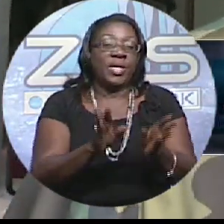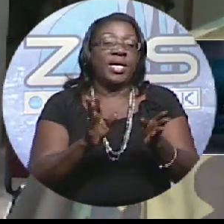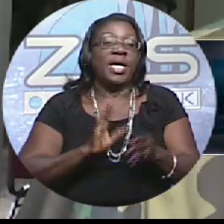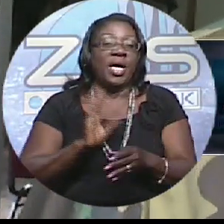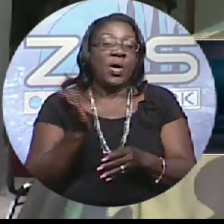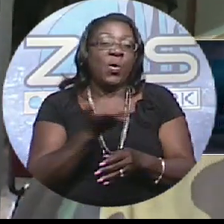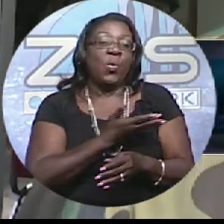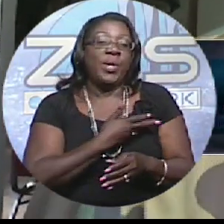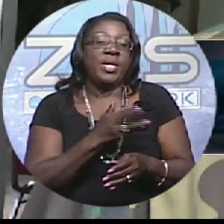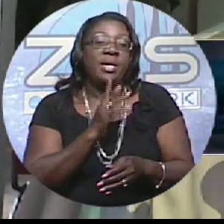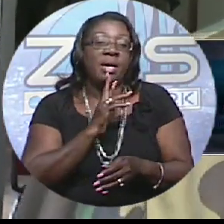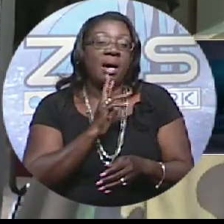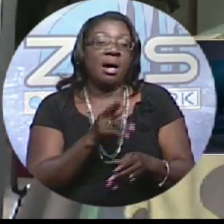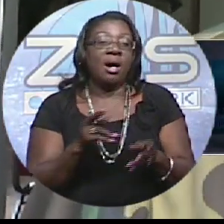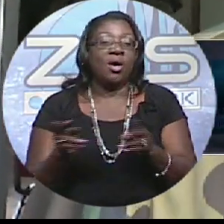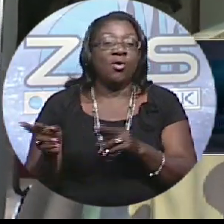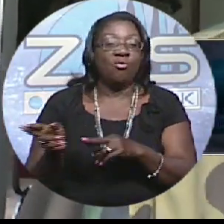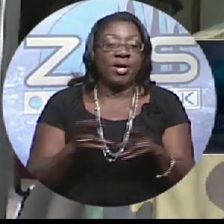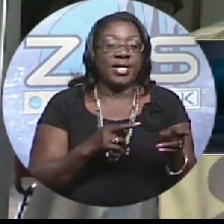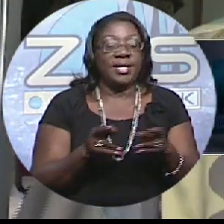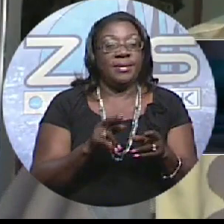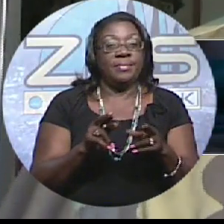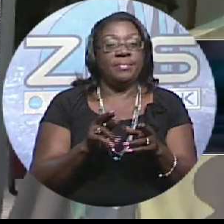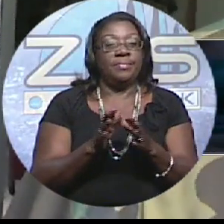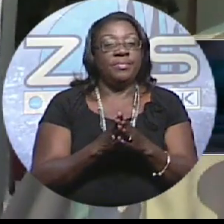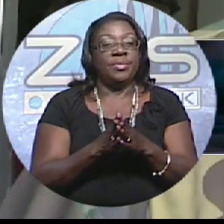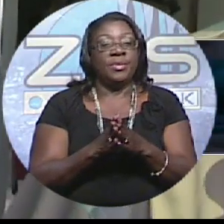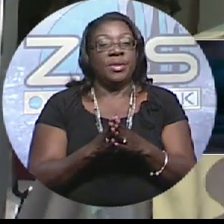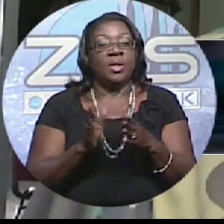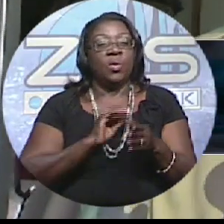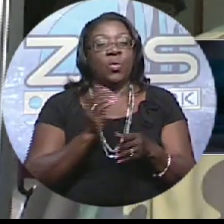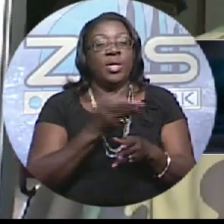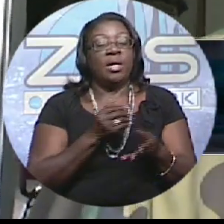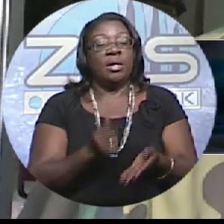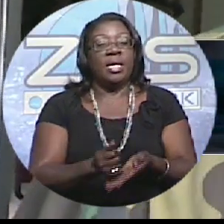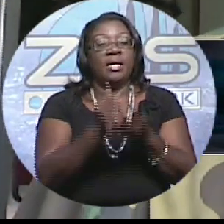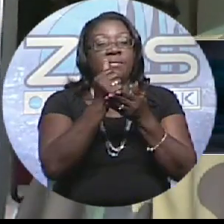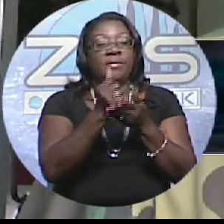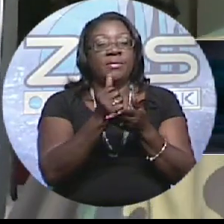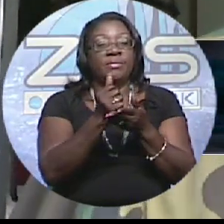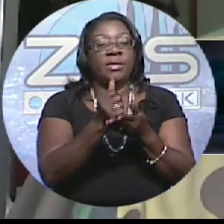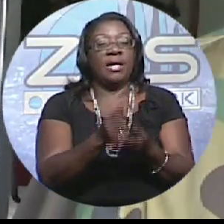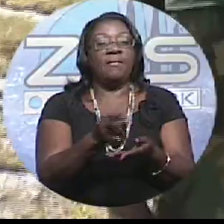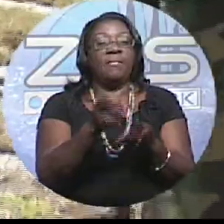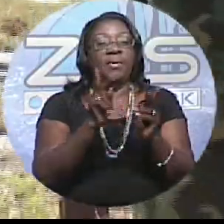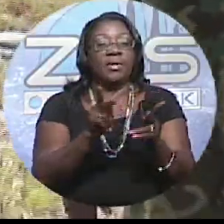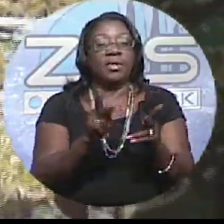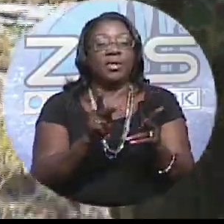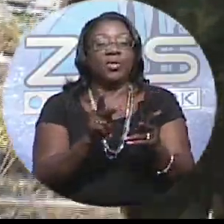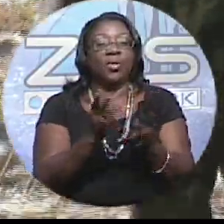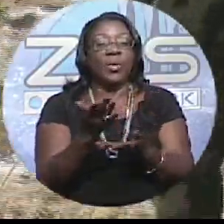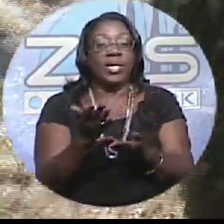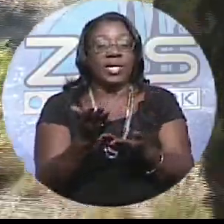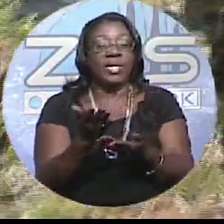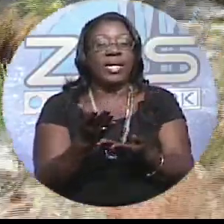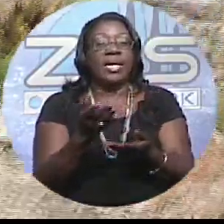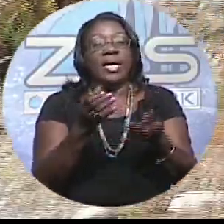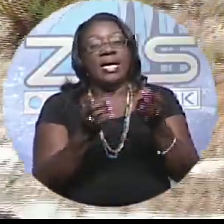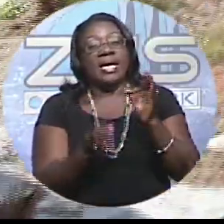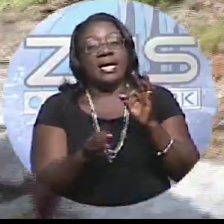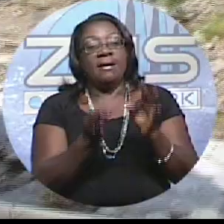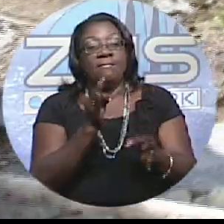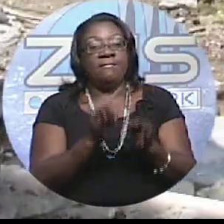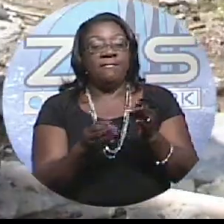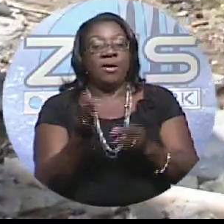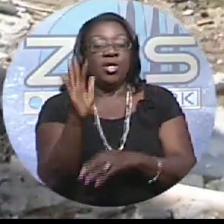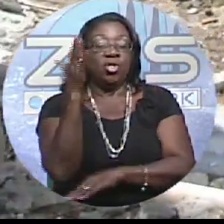team is on standby who will immediately follow up and to assist in case trees across the roads clear up, and then continue in any form,